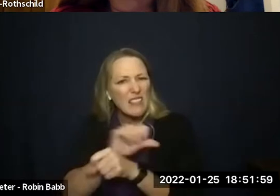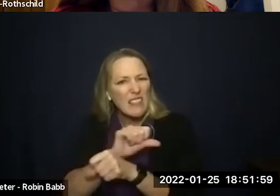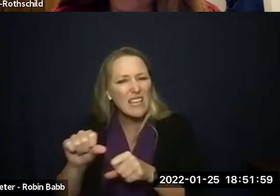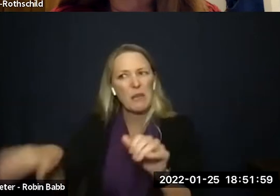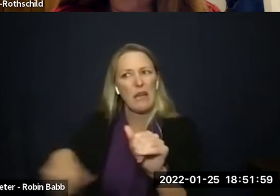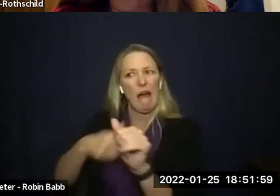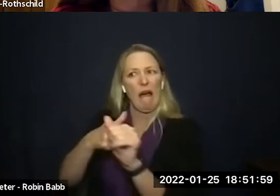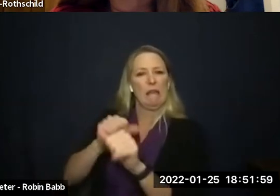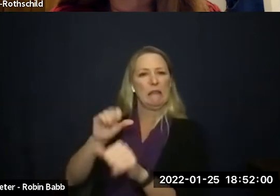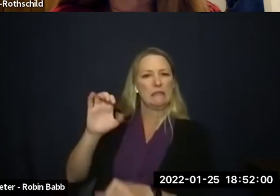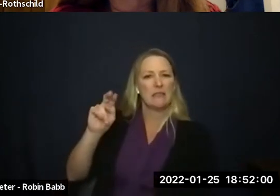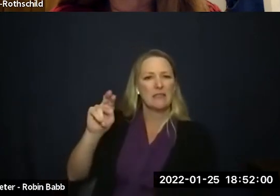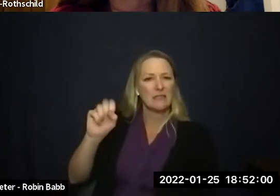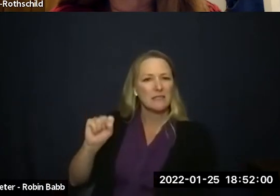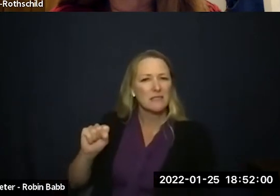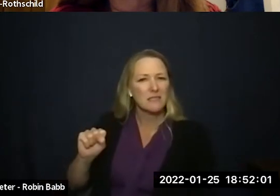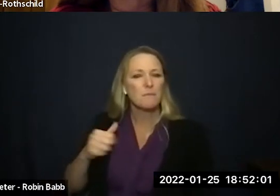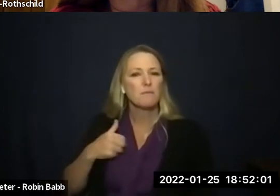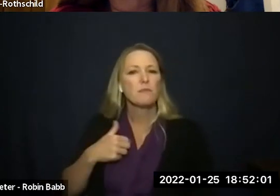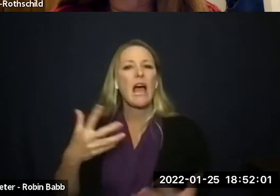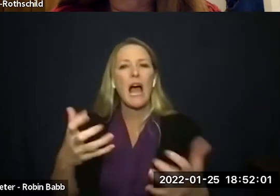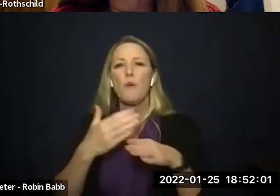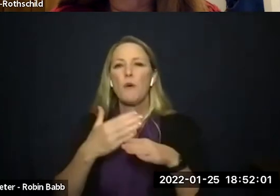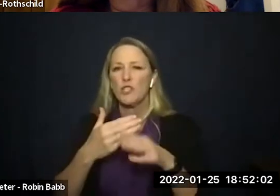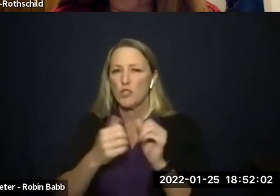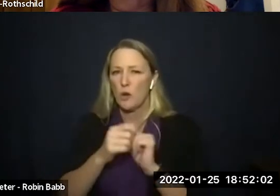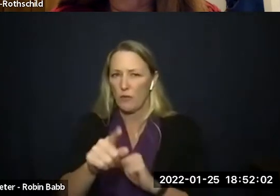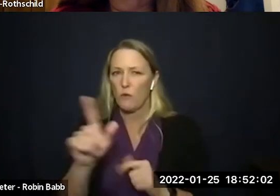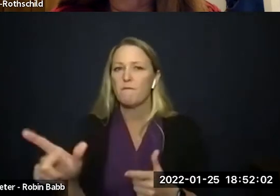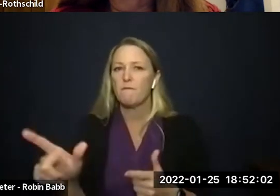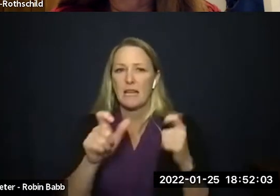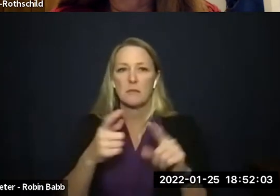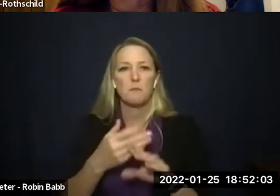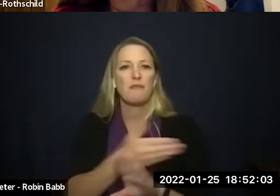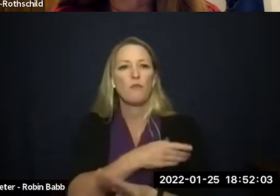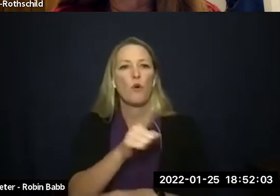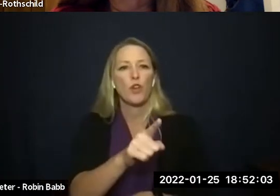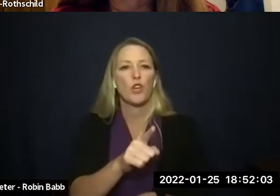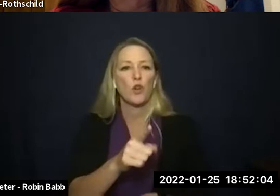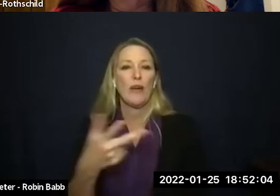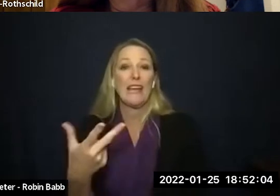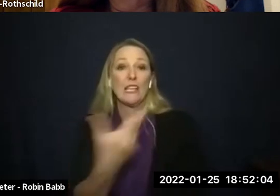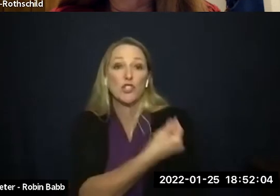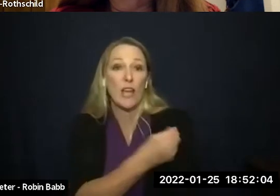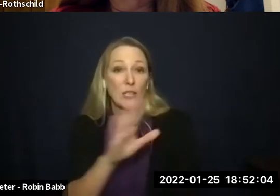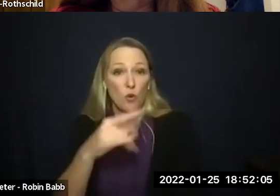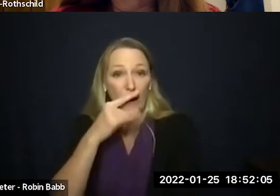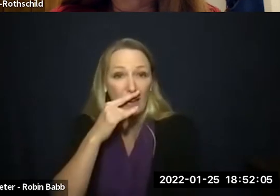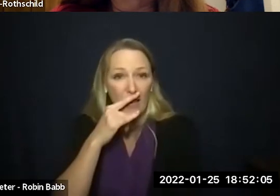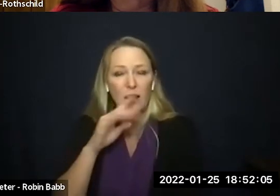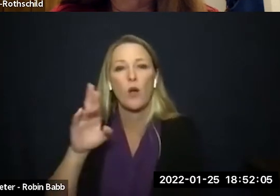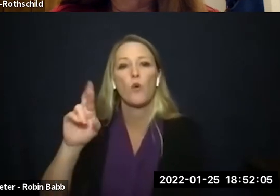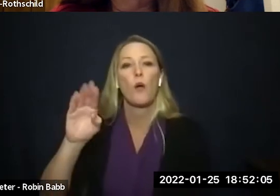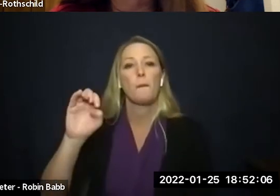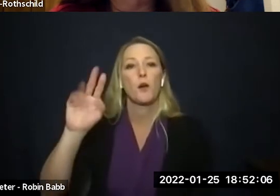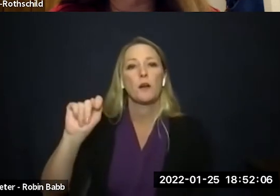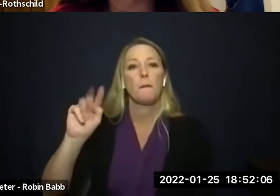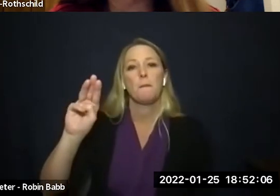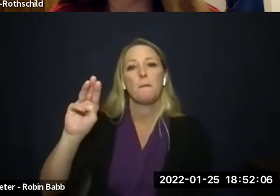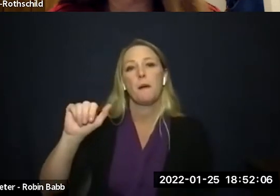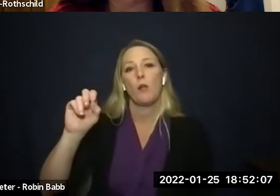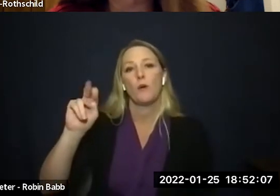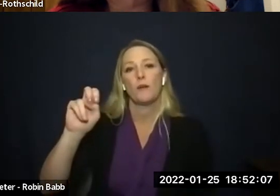scenes i'd like to share with you really quick before you inject your child this is by robert malone a decision that is